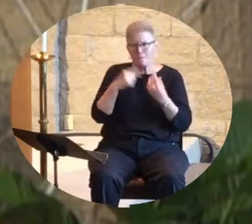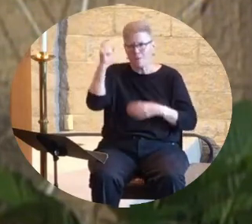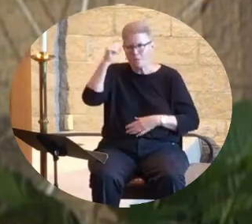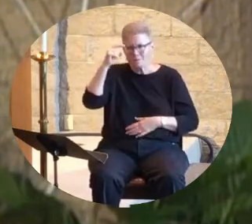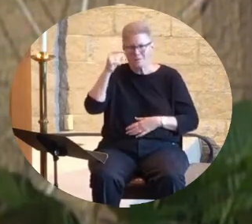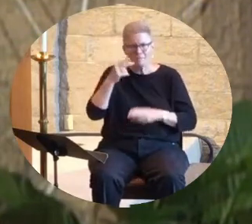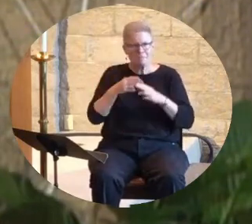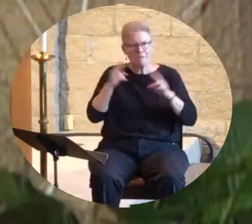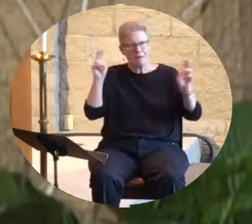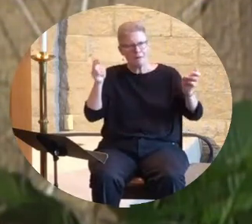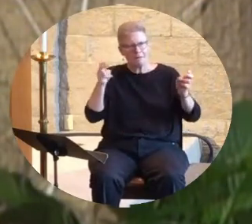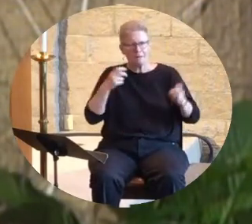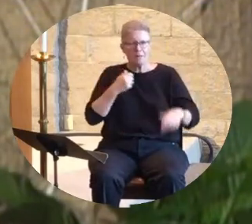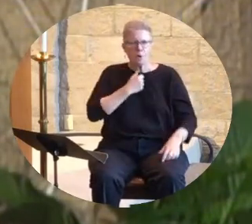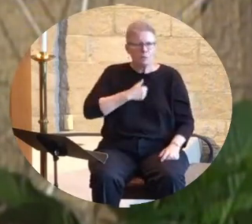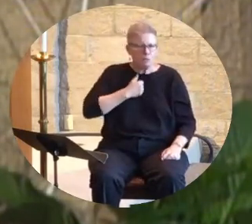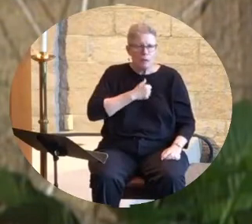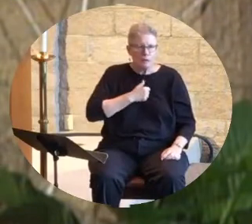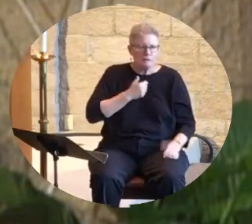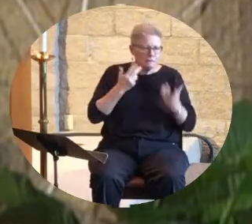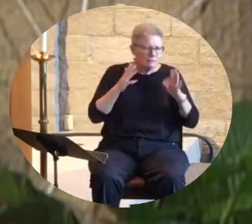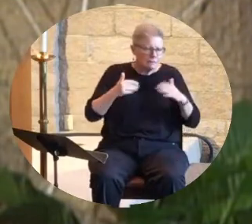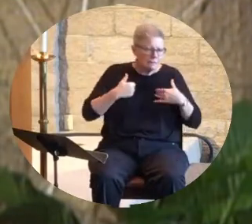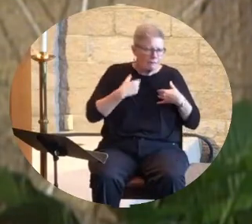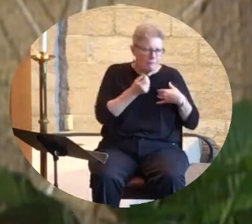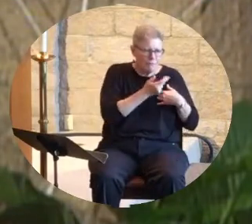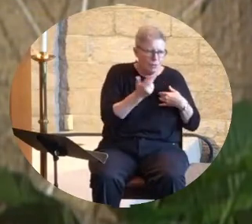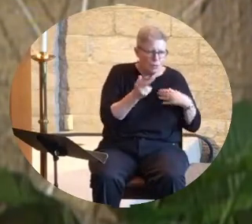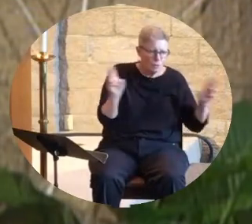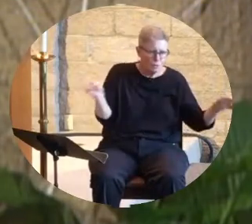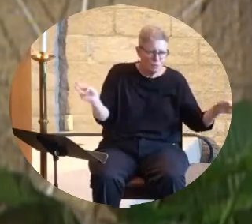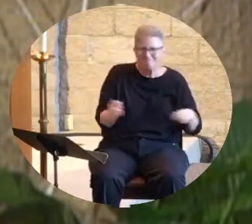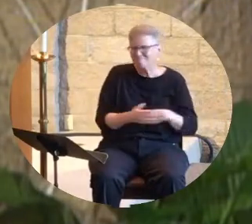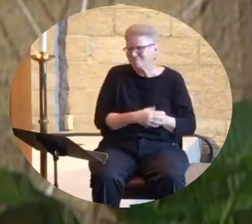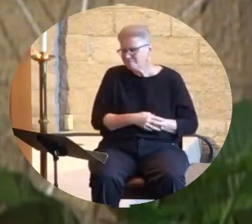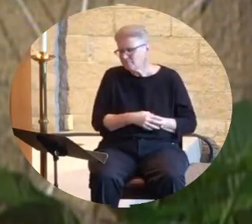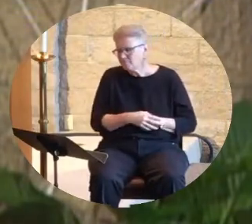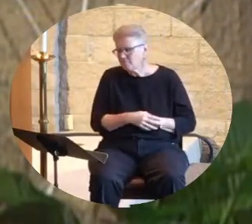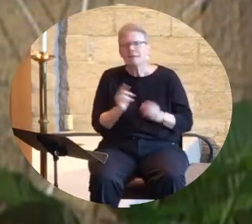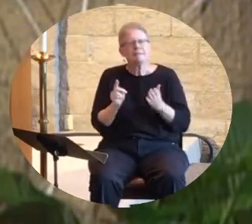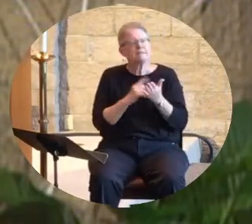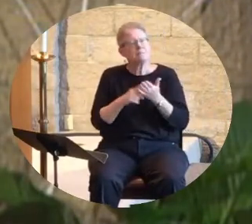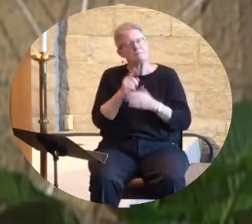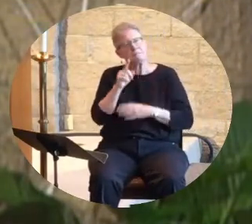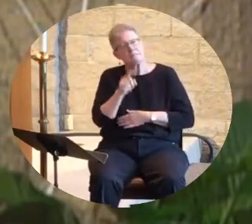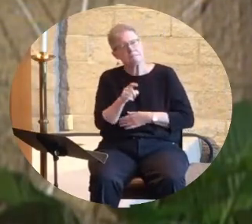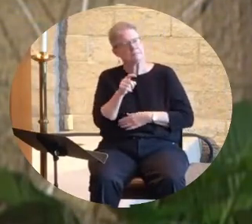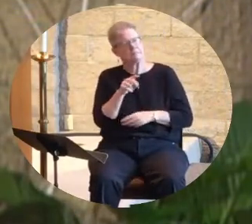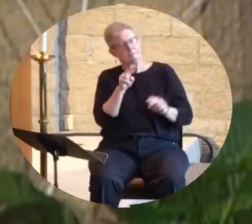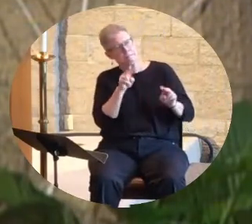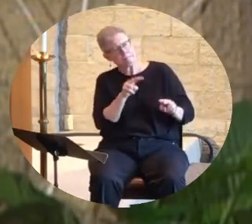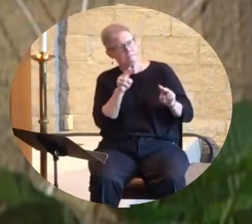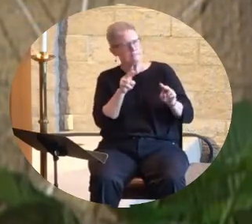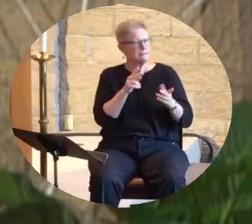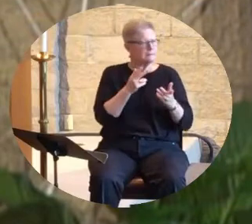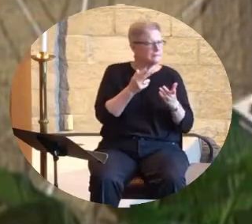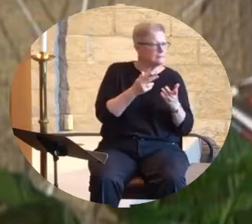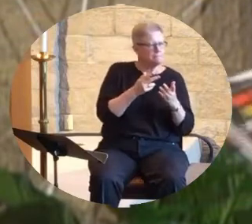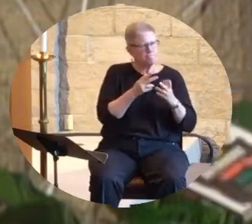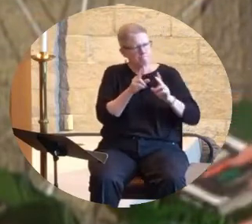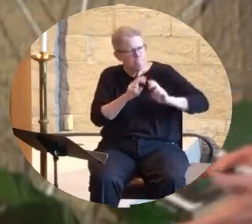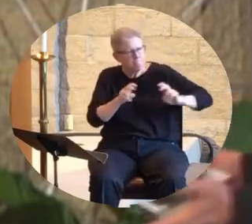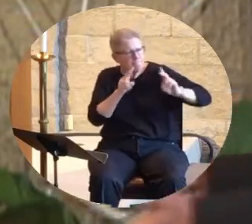few. So sometimes we're going to go through this process of discernment and judgment and intuition, and it's not